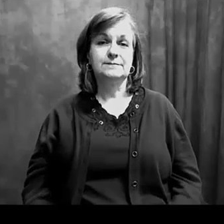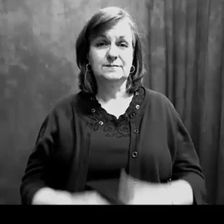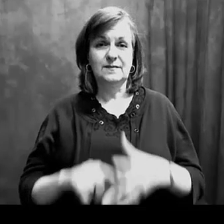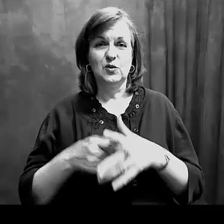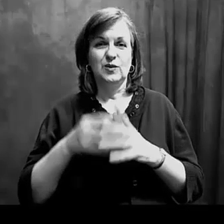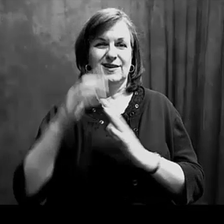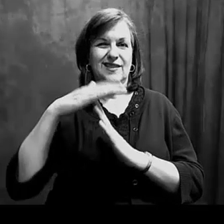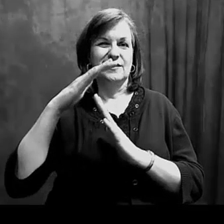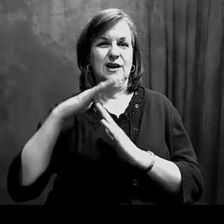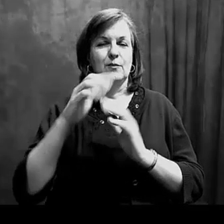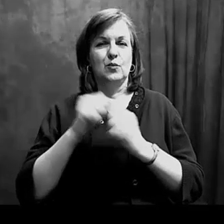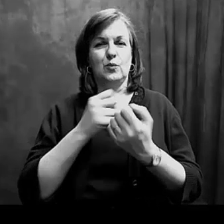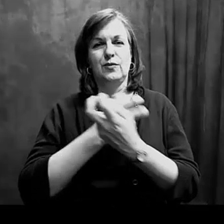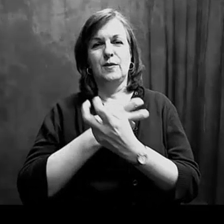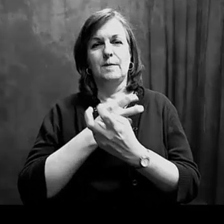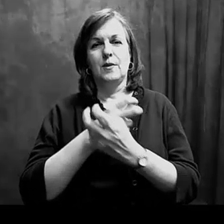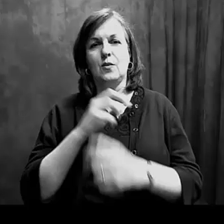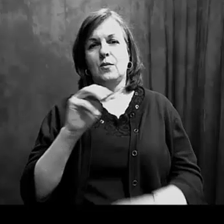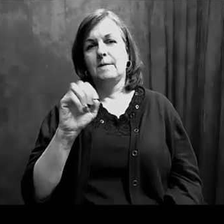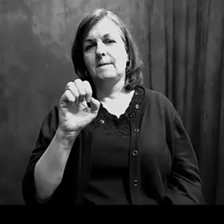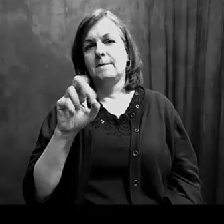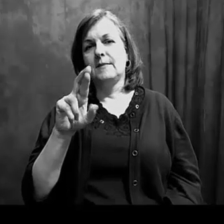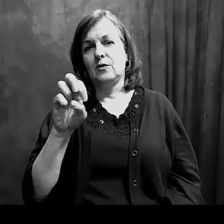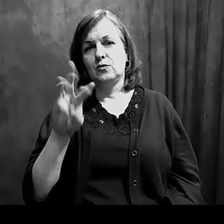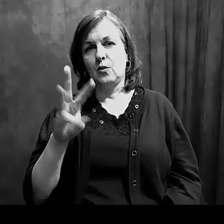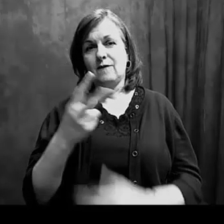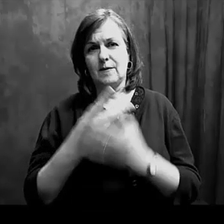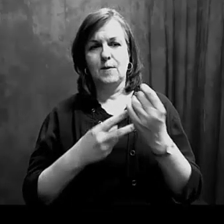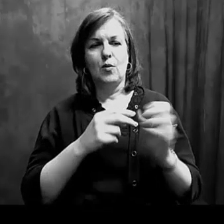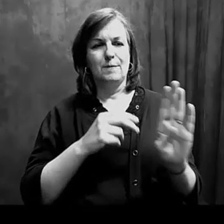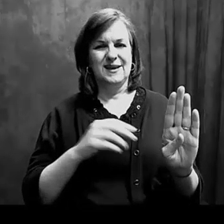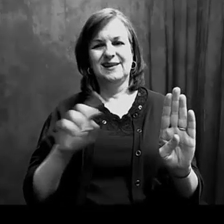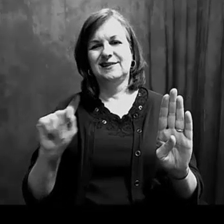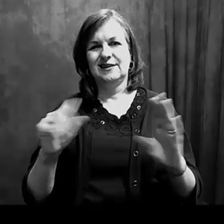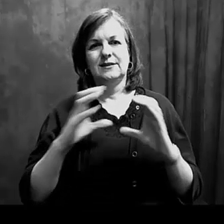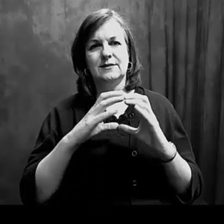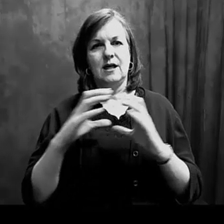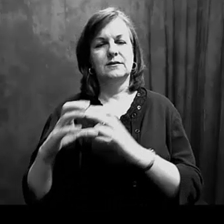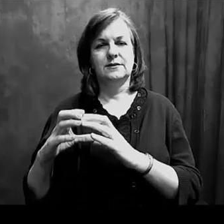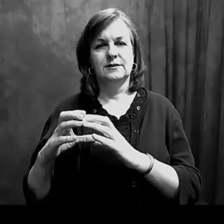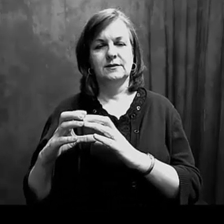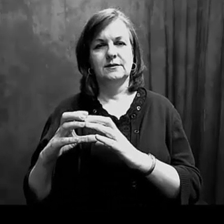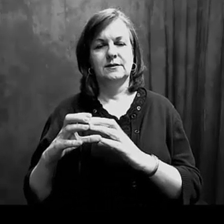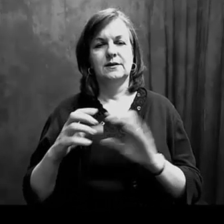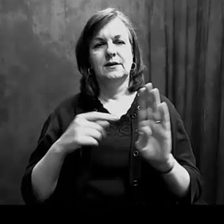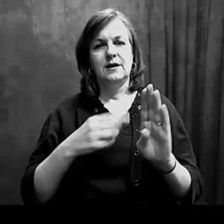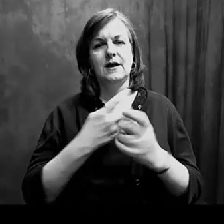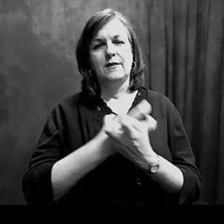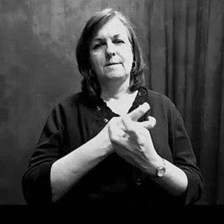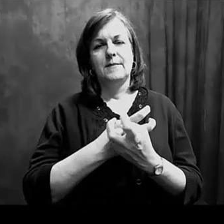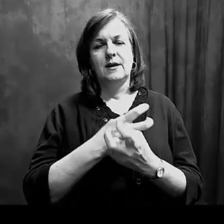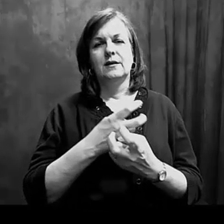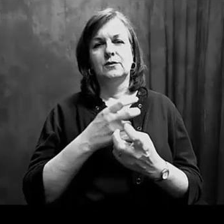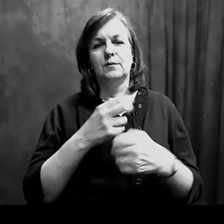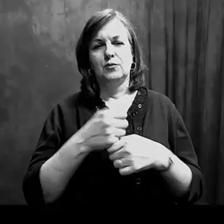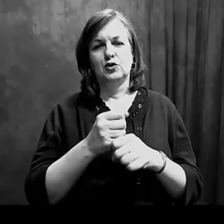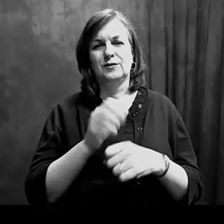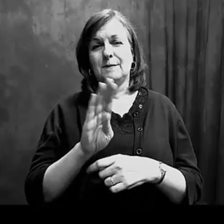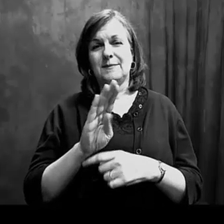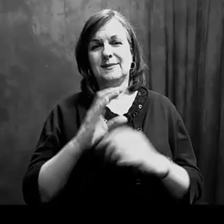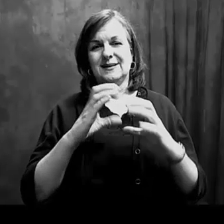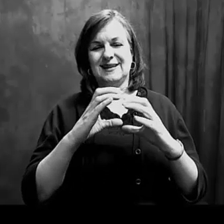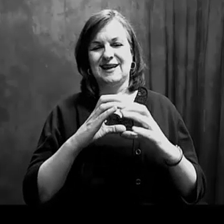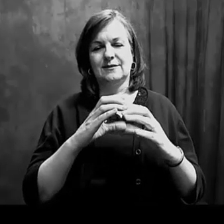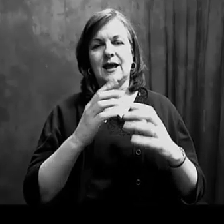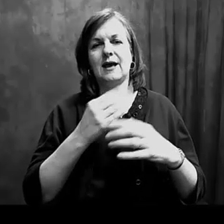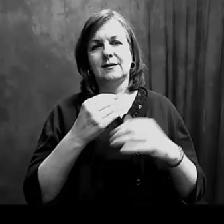So we start in your bone marrow for either one, and the bone marrow are going to produce B cells directly. These are our